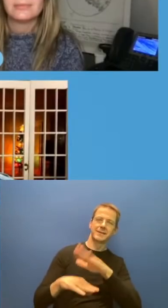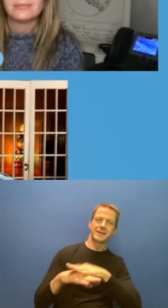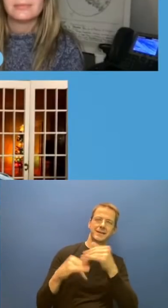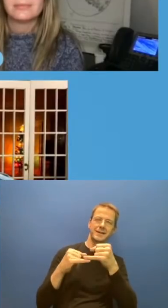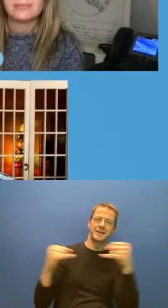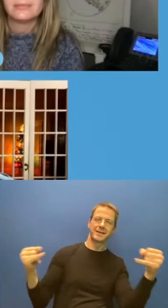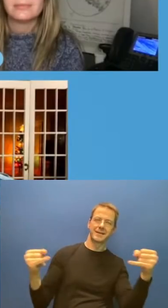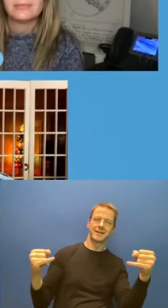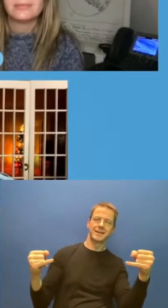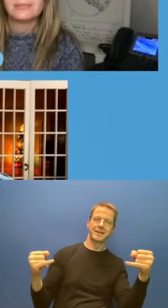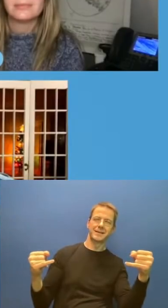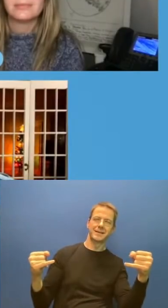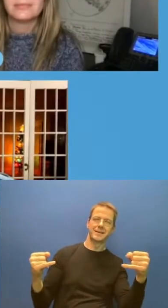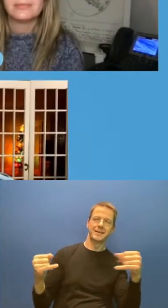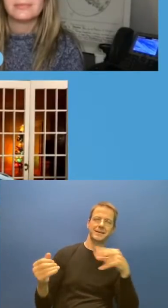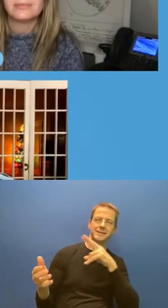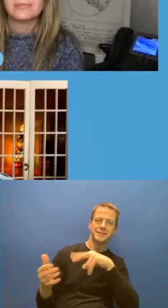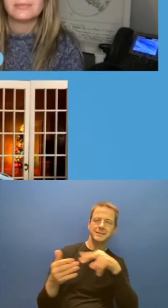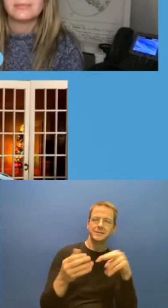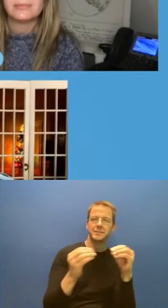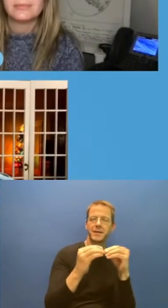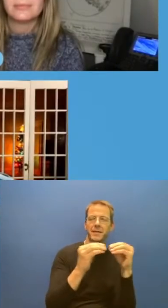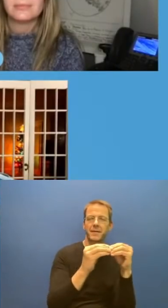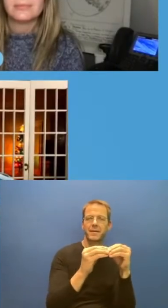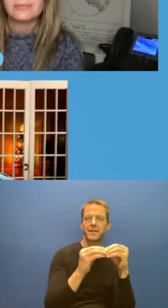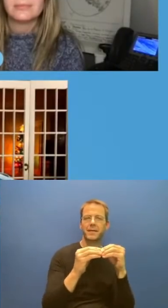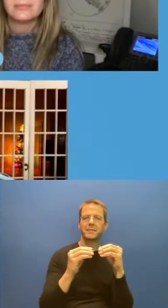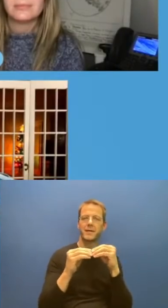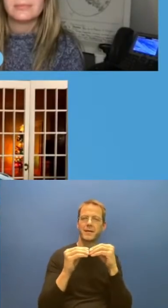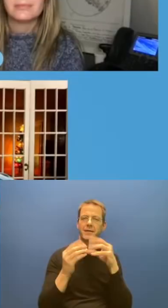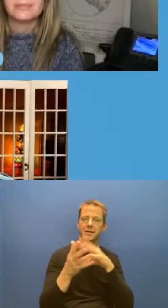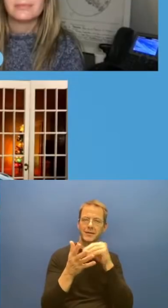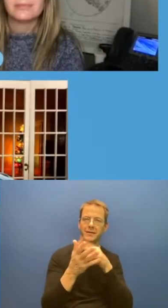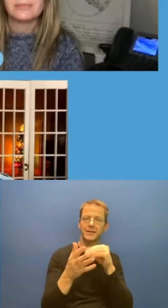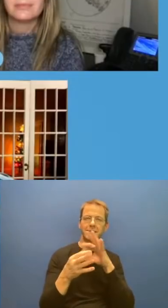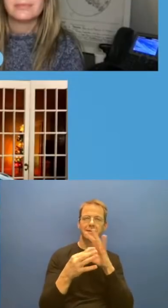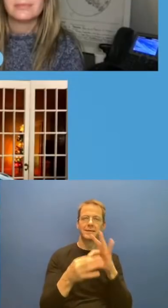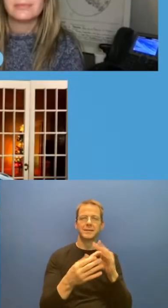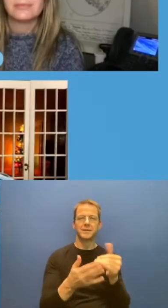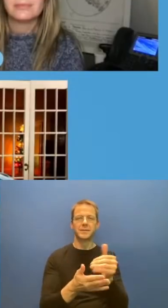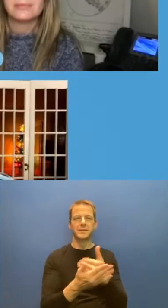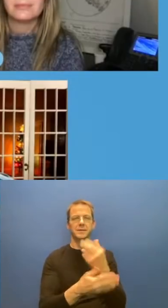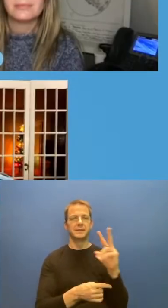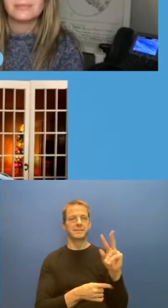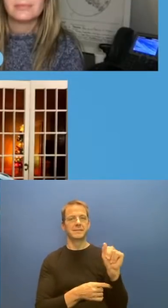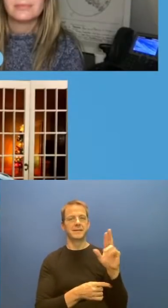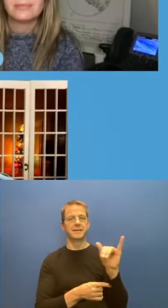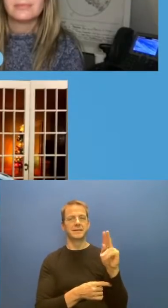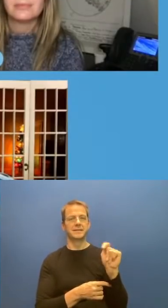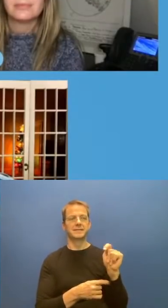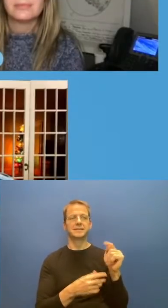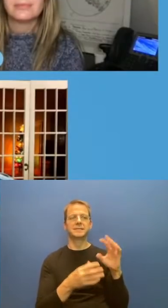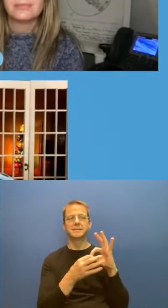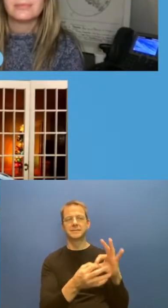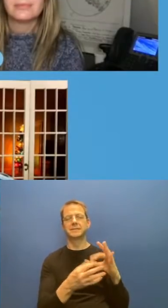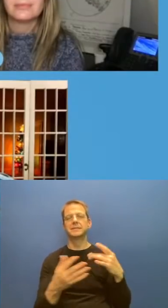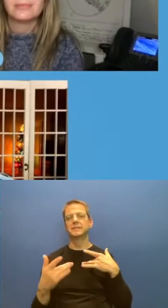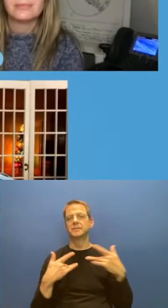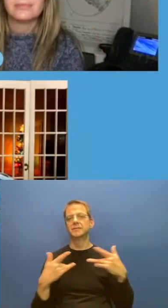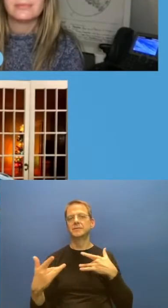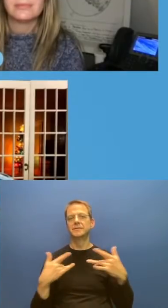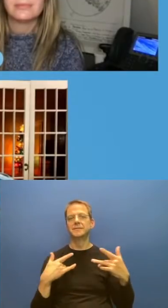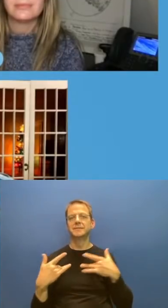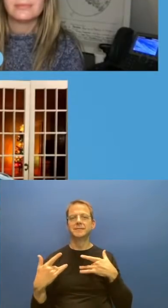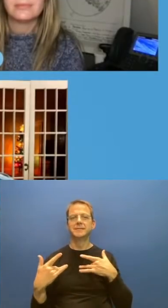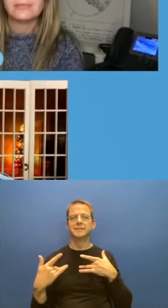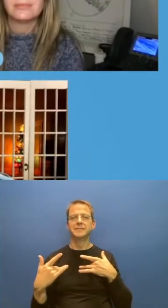variant of concern and continue to try to keep the variants of concern that we already have circulating freely in our communities